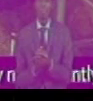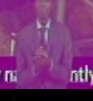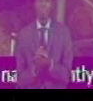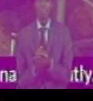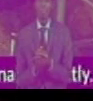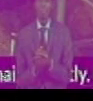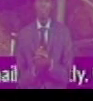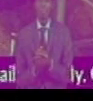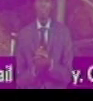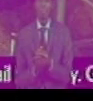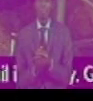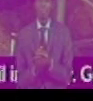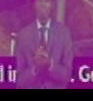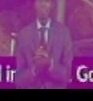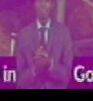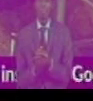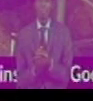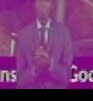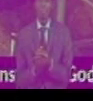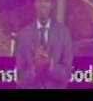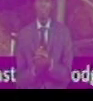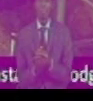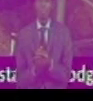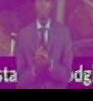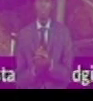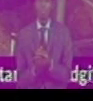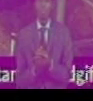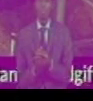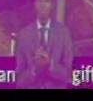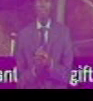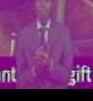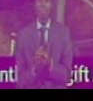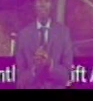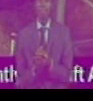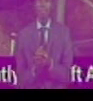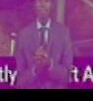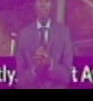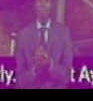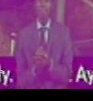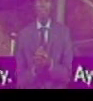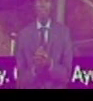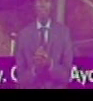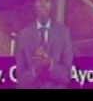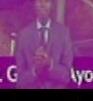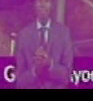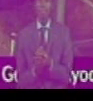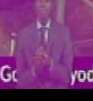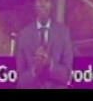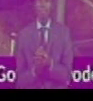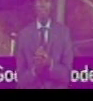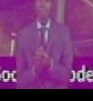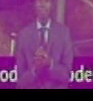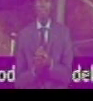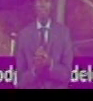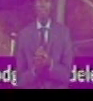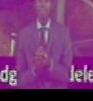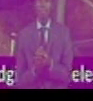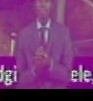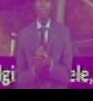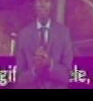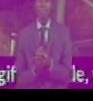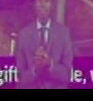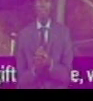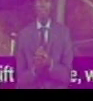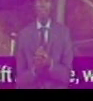of the sudden, ase sanga nyena sanga aduo, asanga aduo, eka ufori bok enam tes, eno usobo.